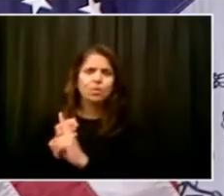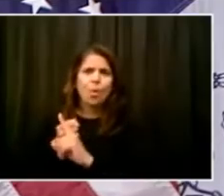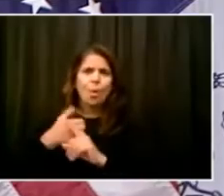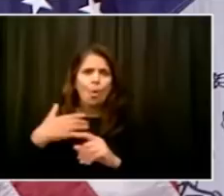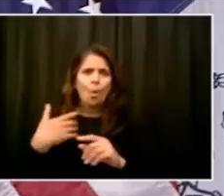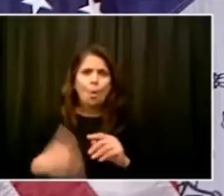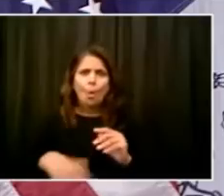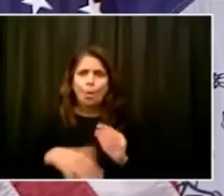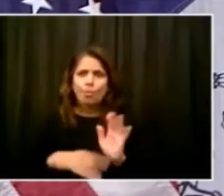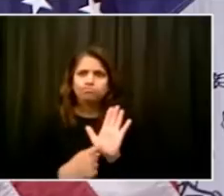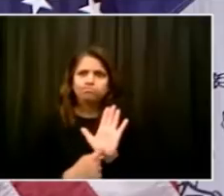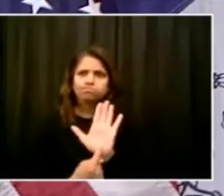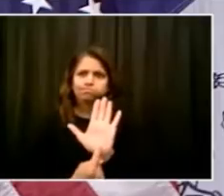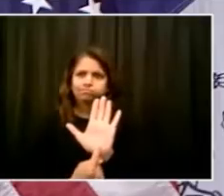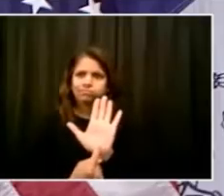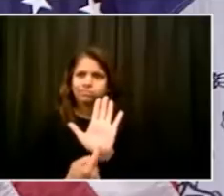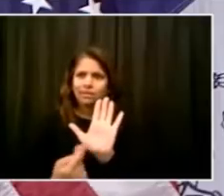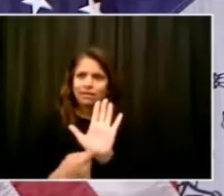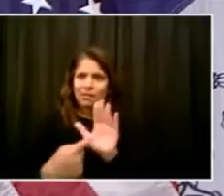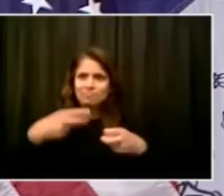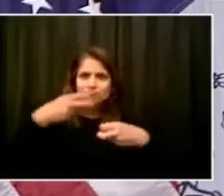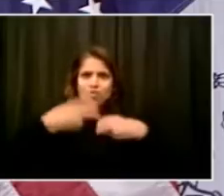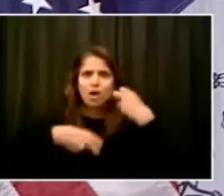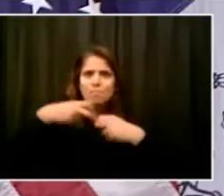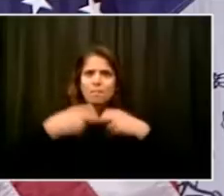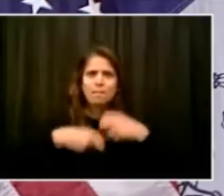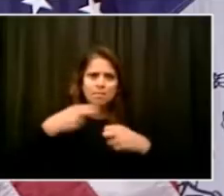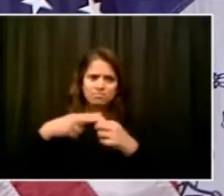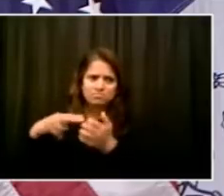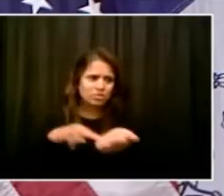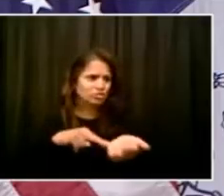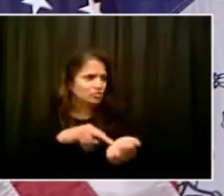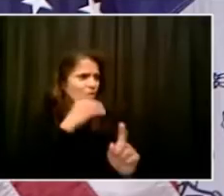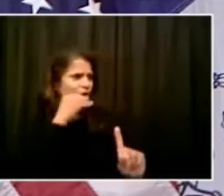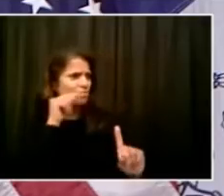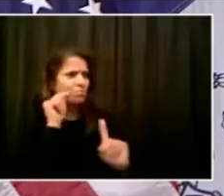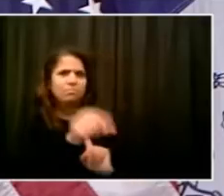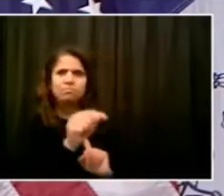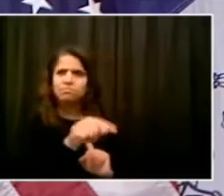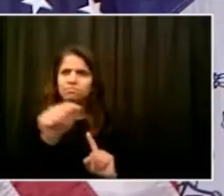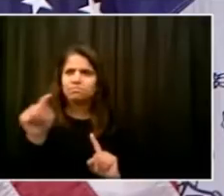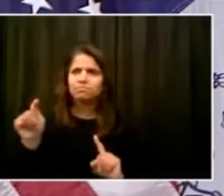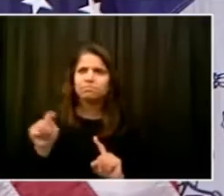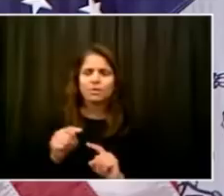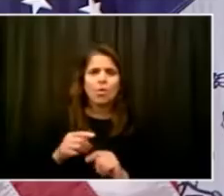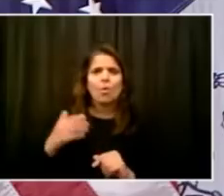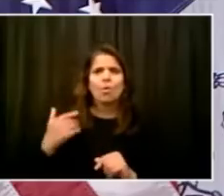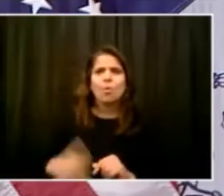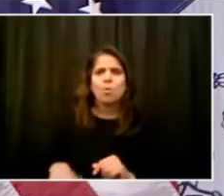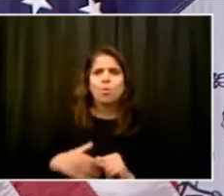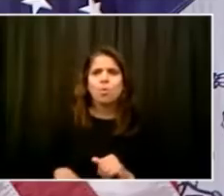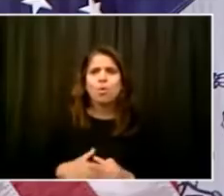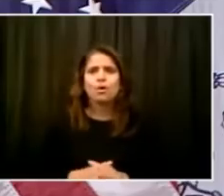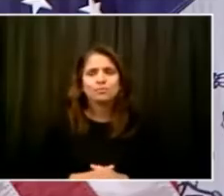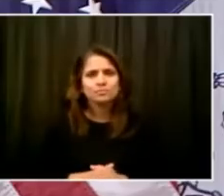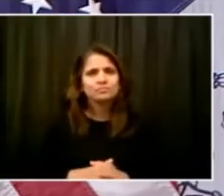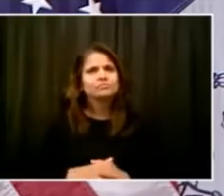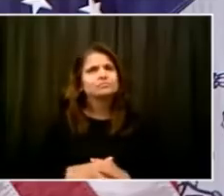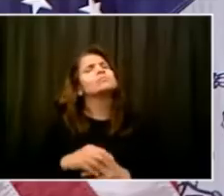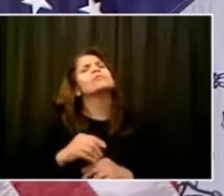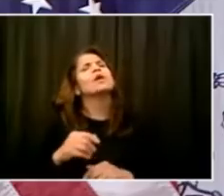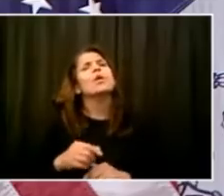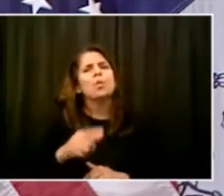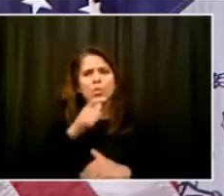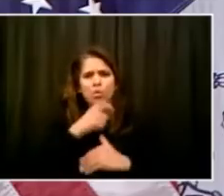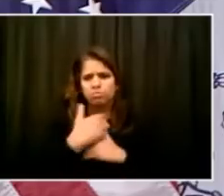enforcement and oversight, which is state, DOH. So what can the city do? And my second question is, last week it was